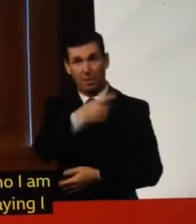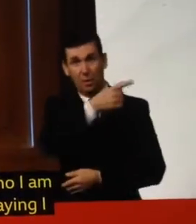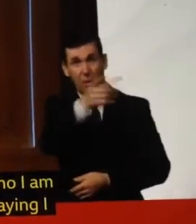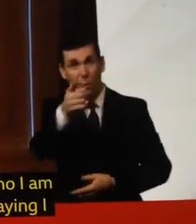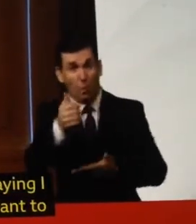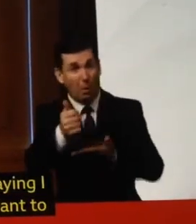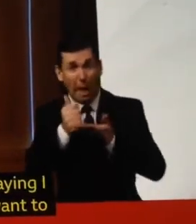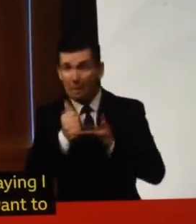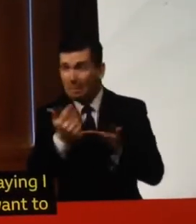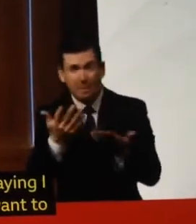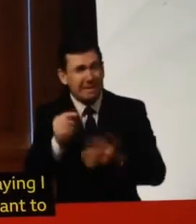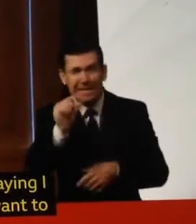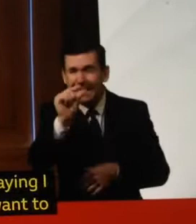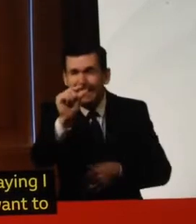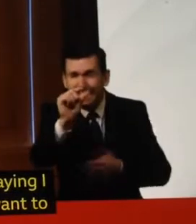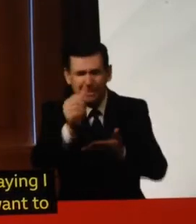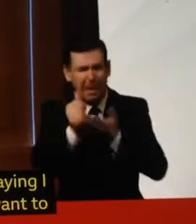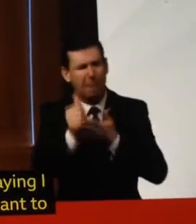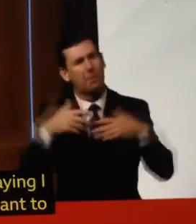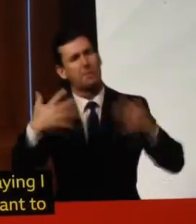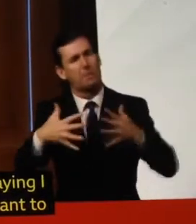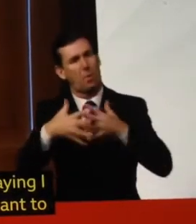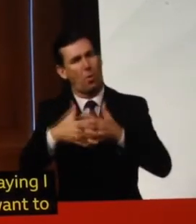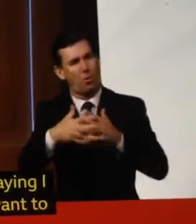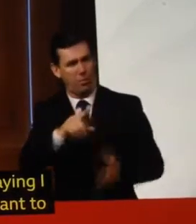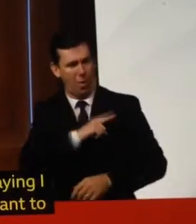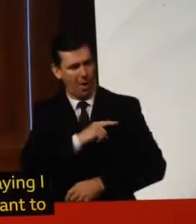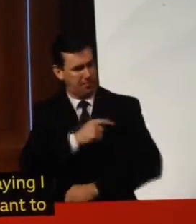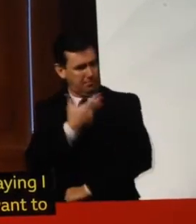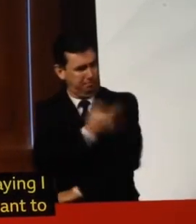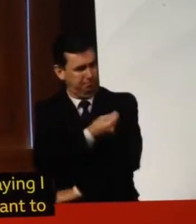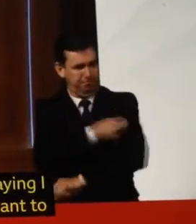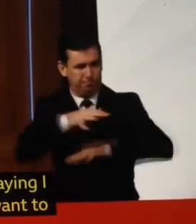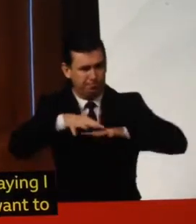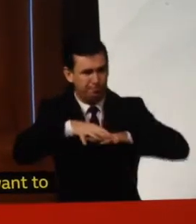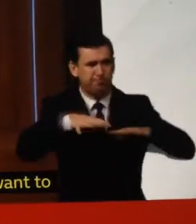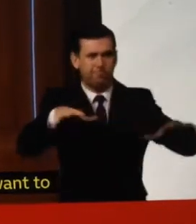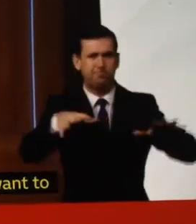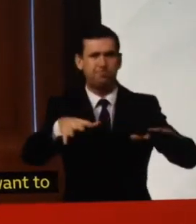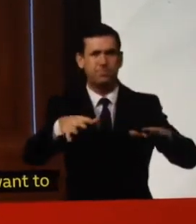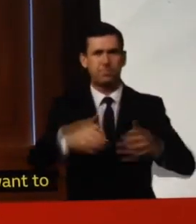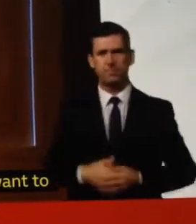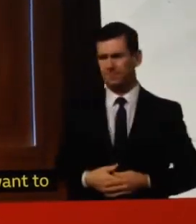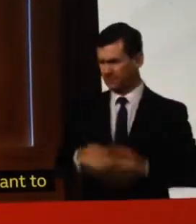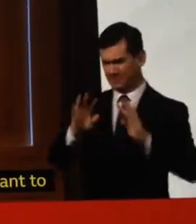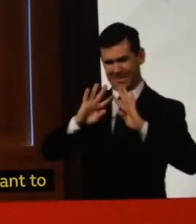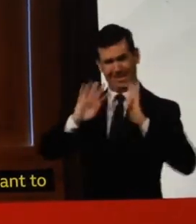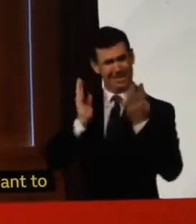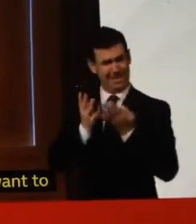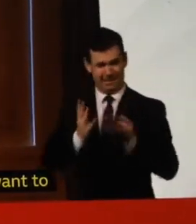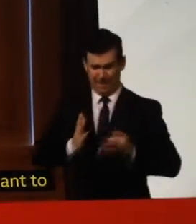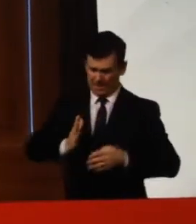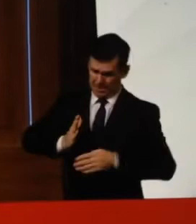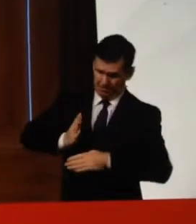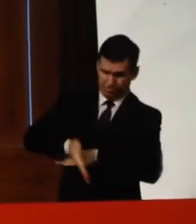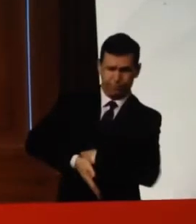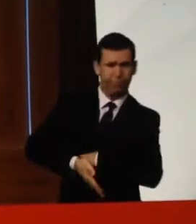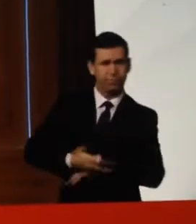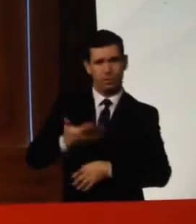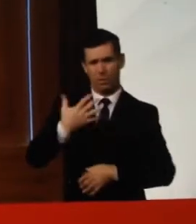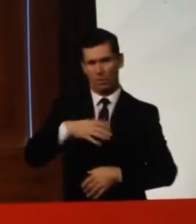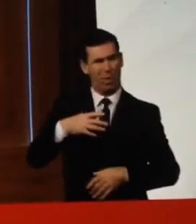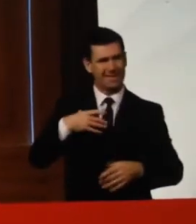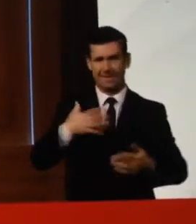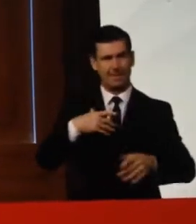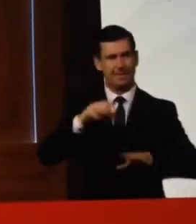do will help us to deliver this enormous ask. Our team are working as quickly as possible to get volunteers onto